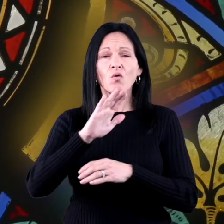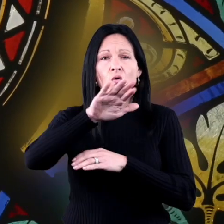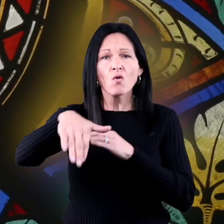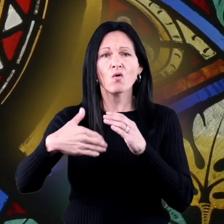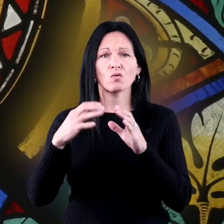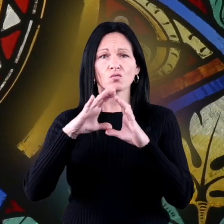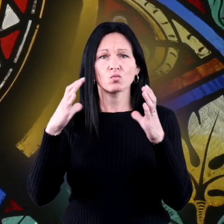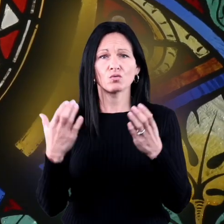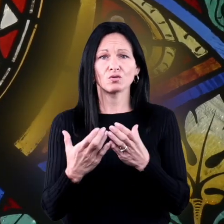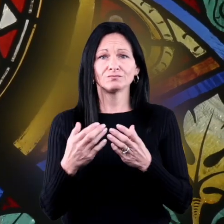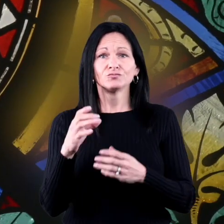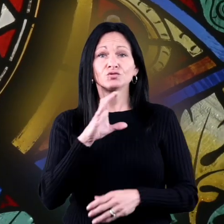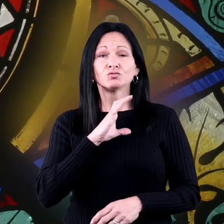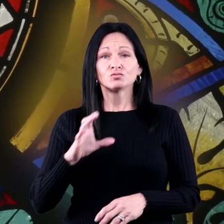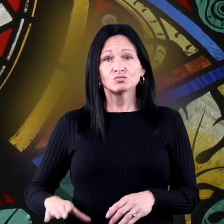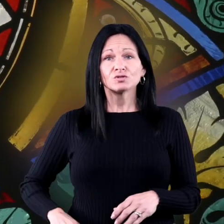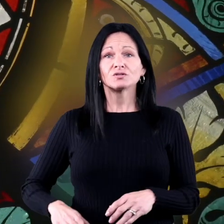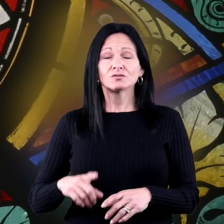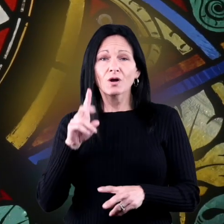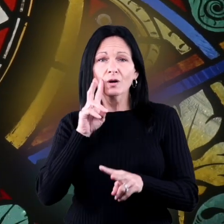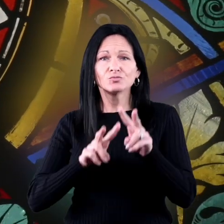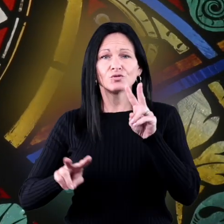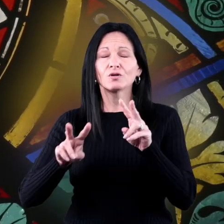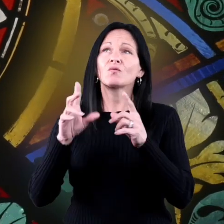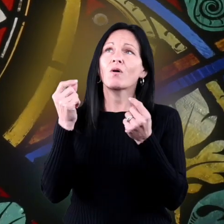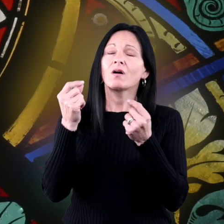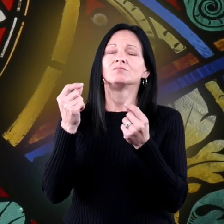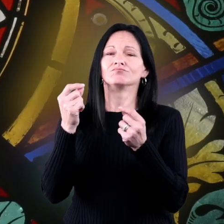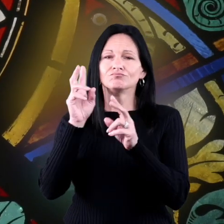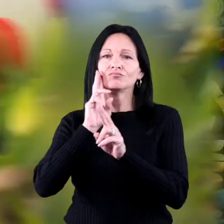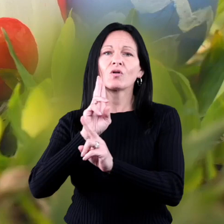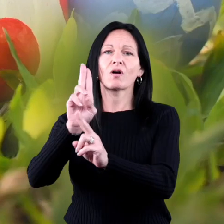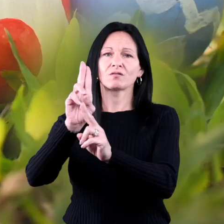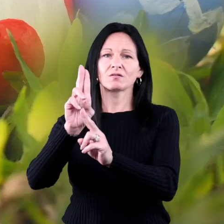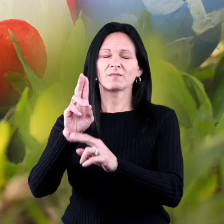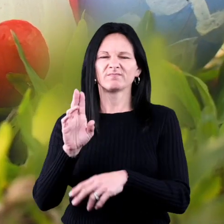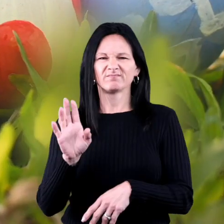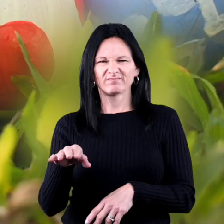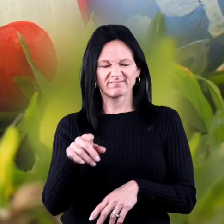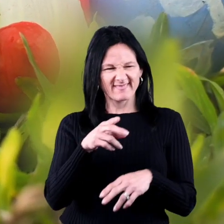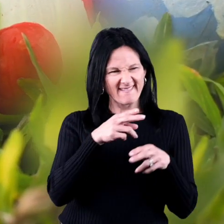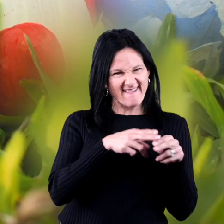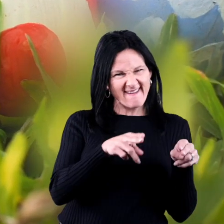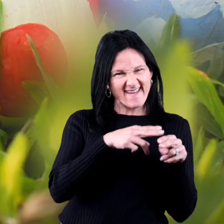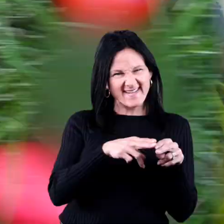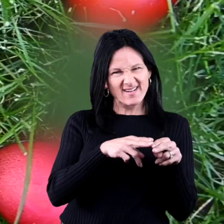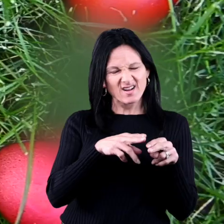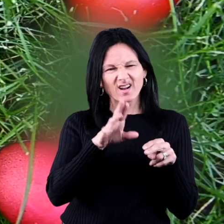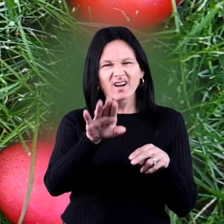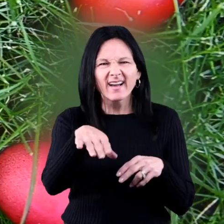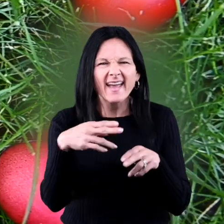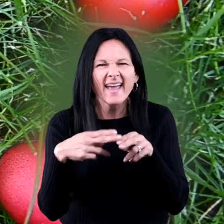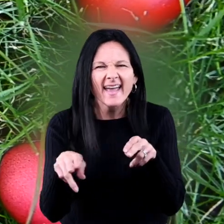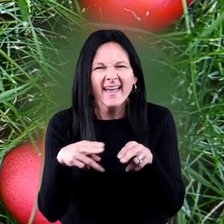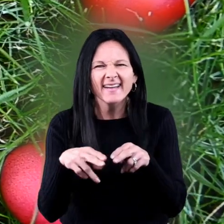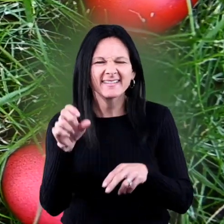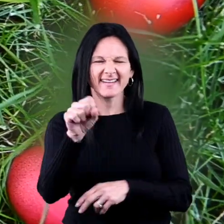world. That is the Christian observance of Easter in an eggshell. Did I say